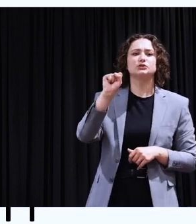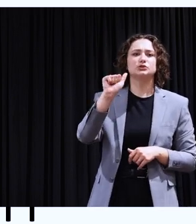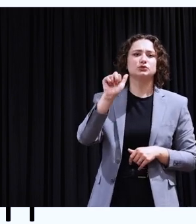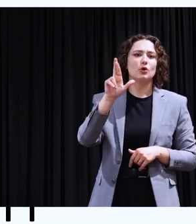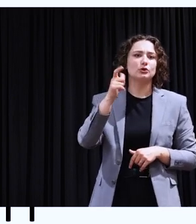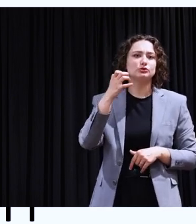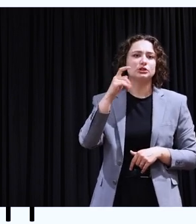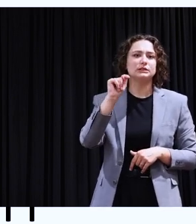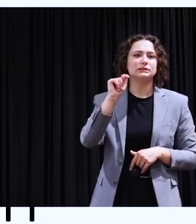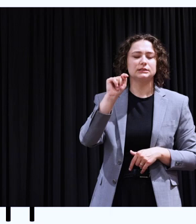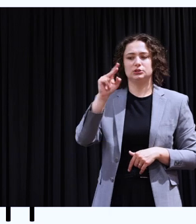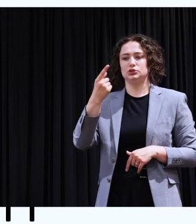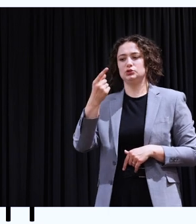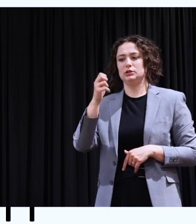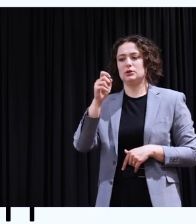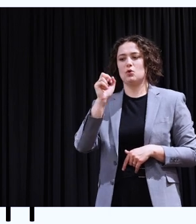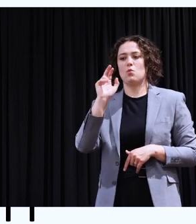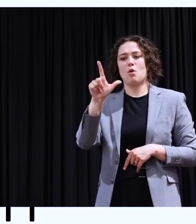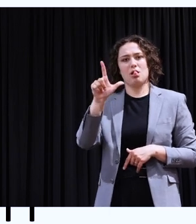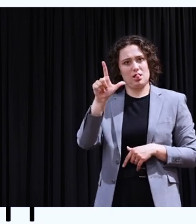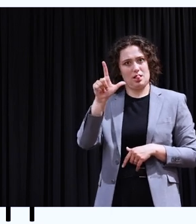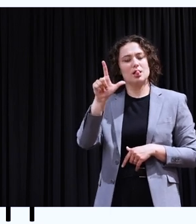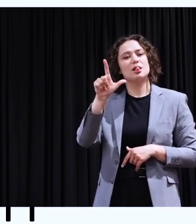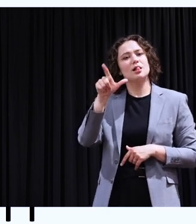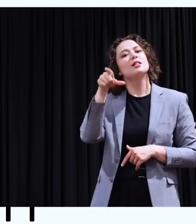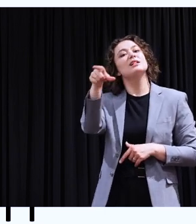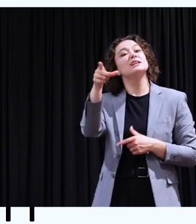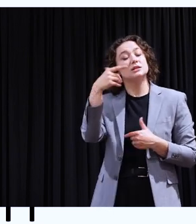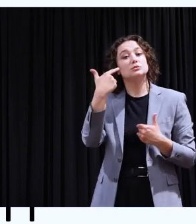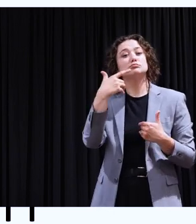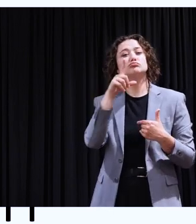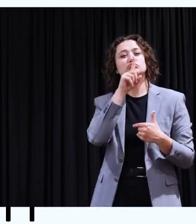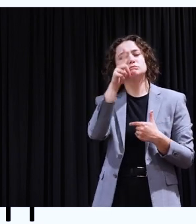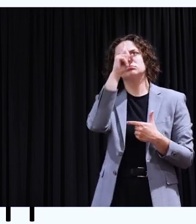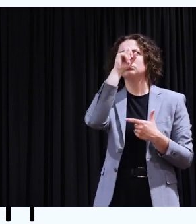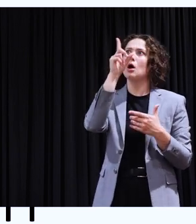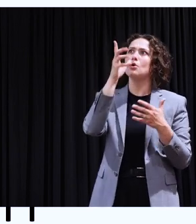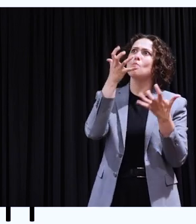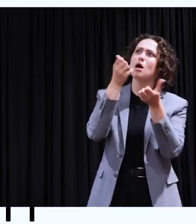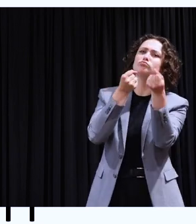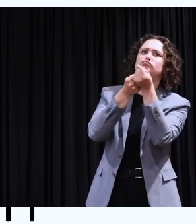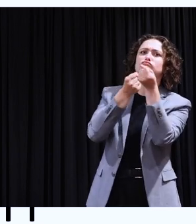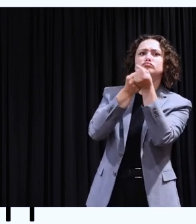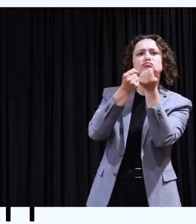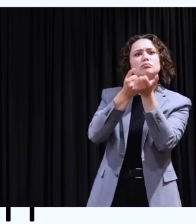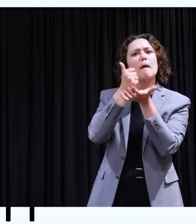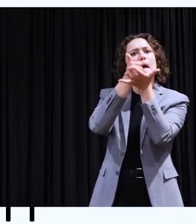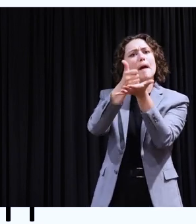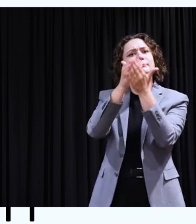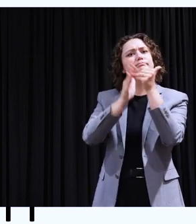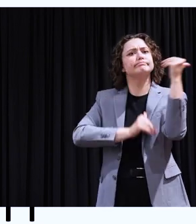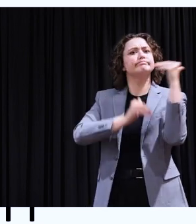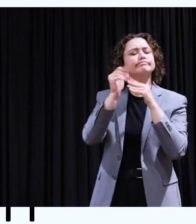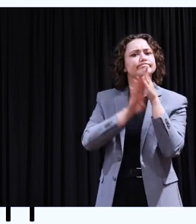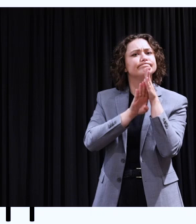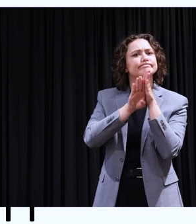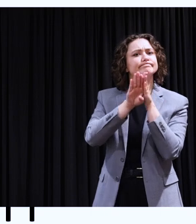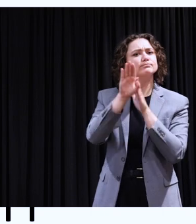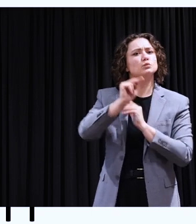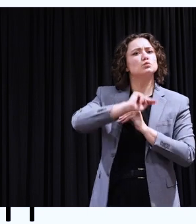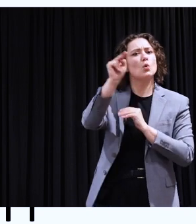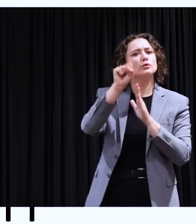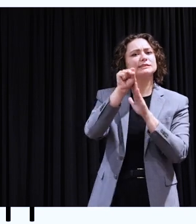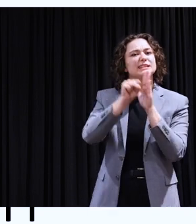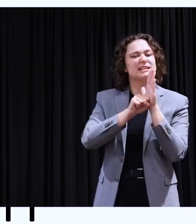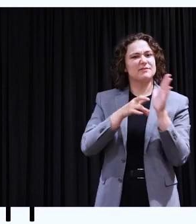like he'd be able to utilize that experience to really help support and build the northern states. As you can see, there's a sense of pride